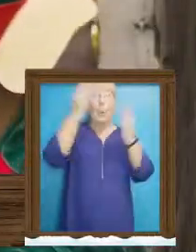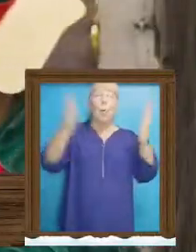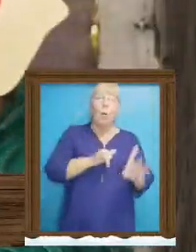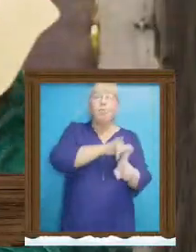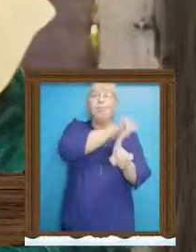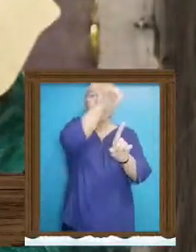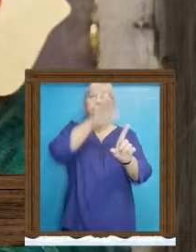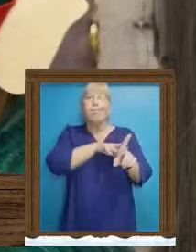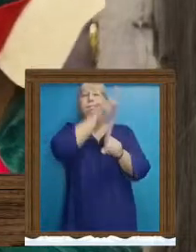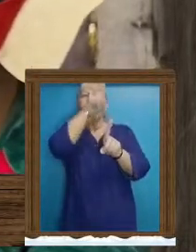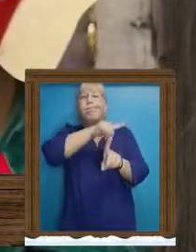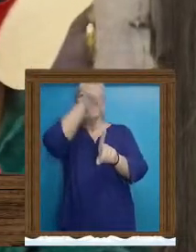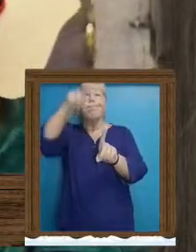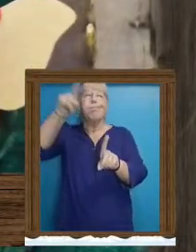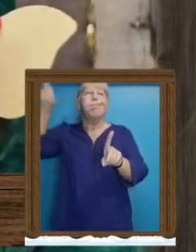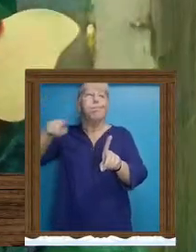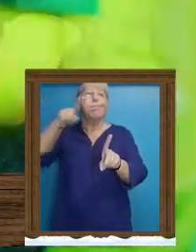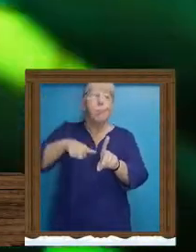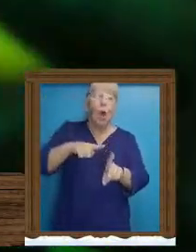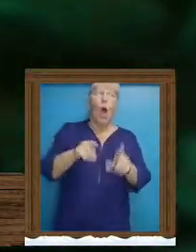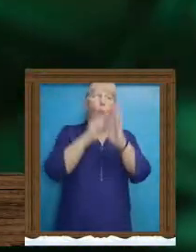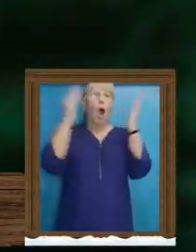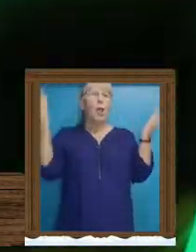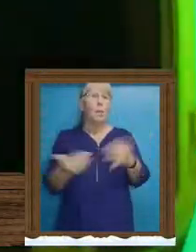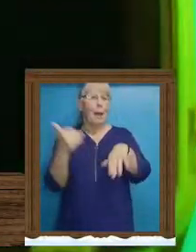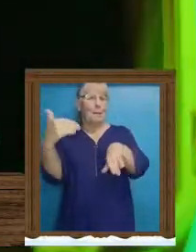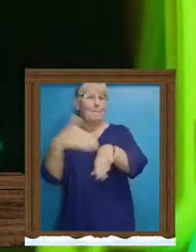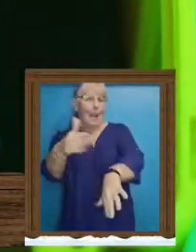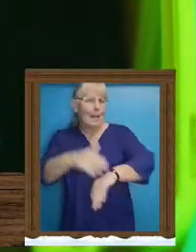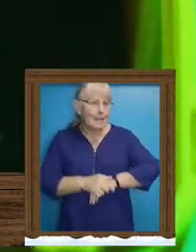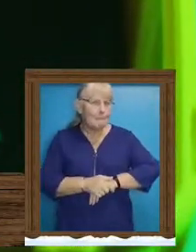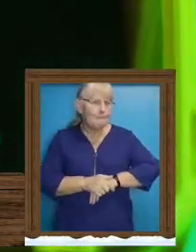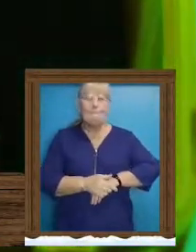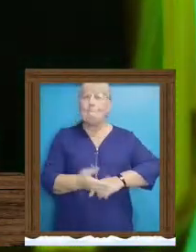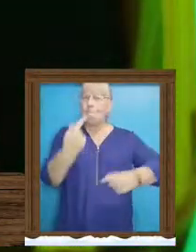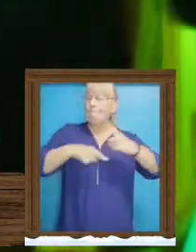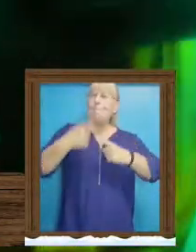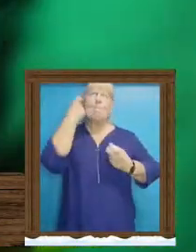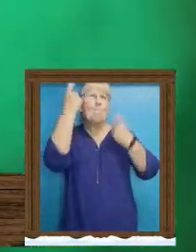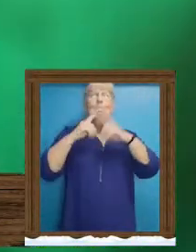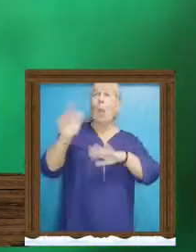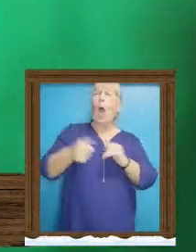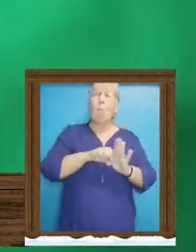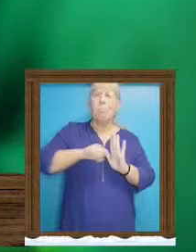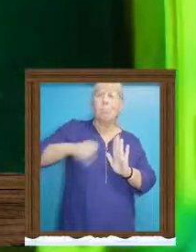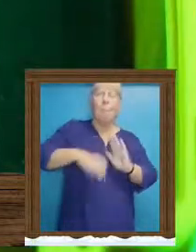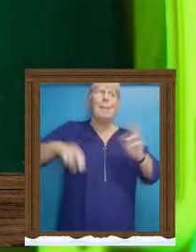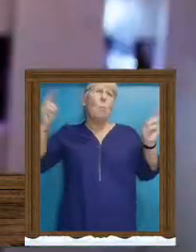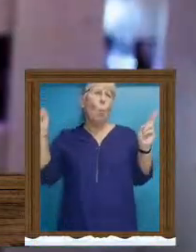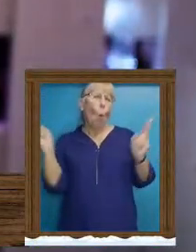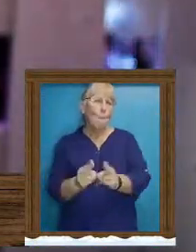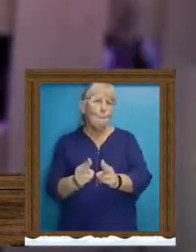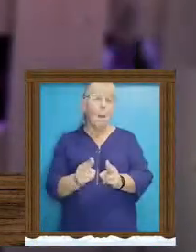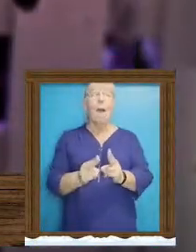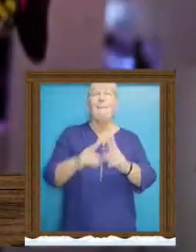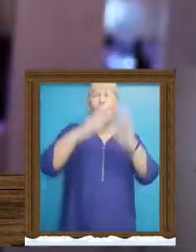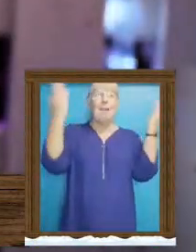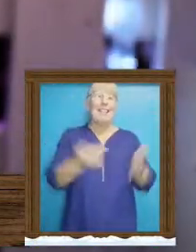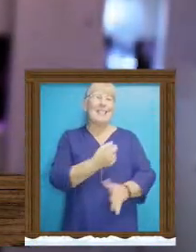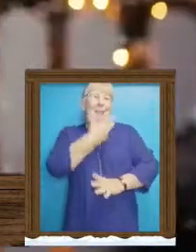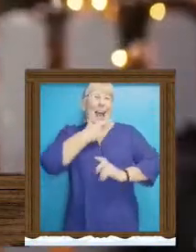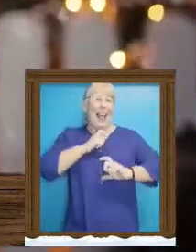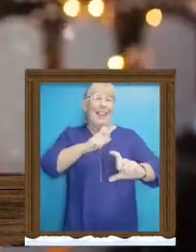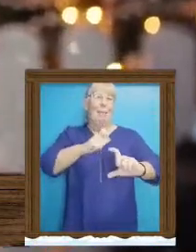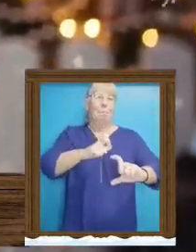is affecting the planet we live in. We've been working out the best way to cut down on our carbon emissions to keep our planet